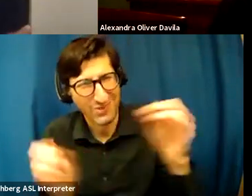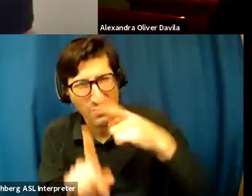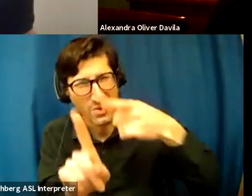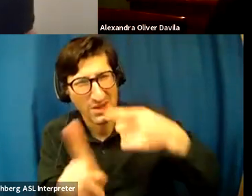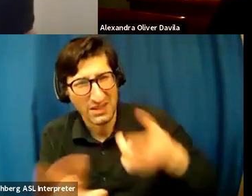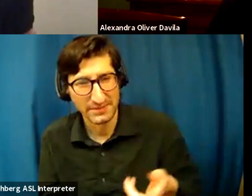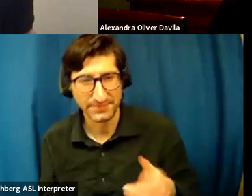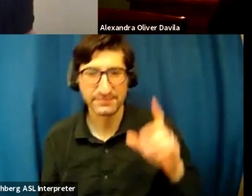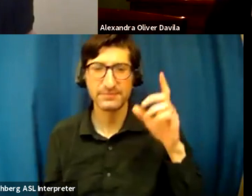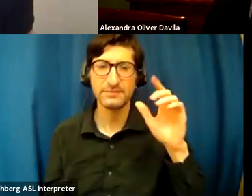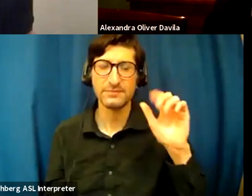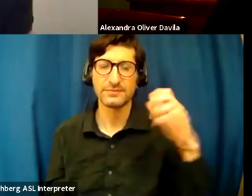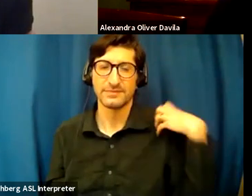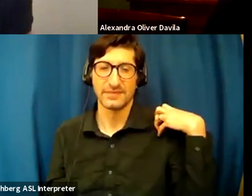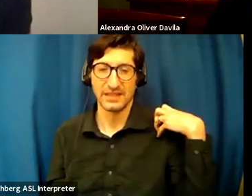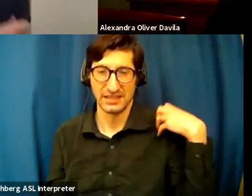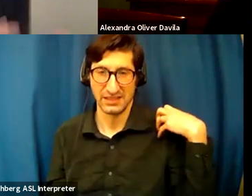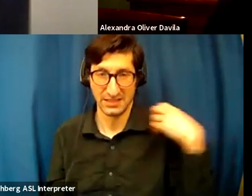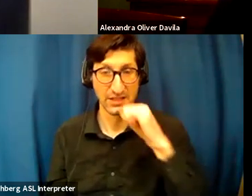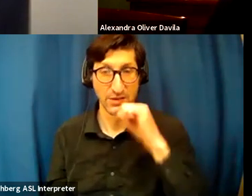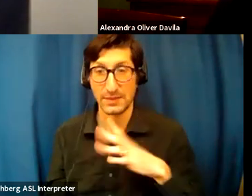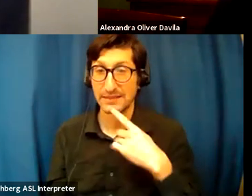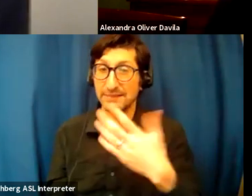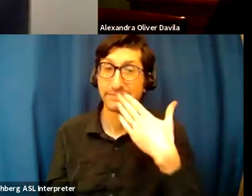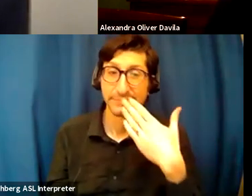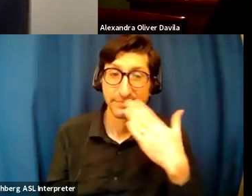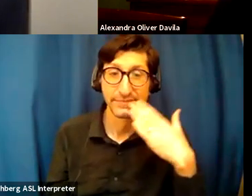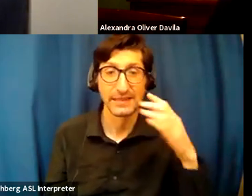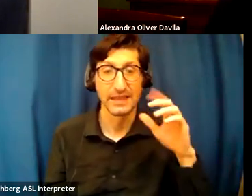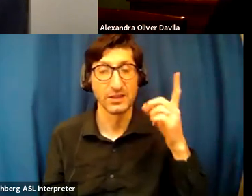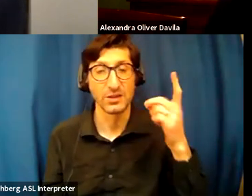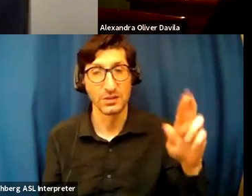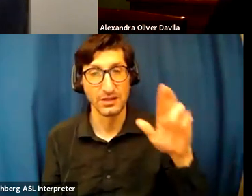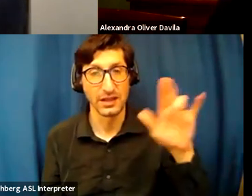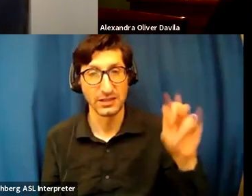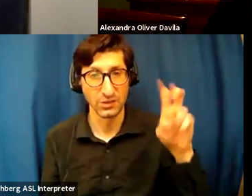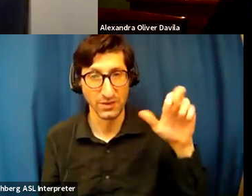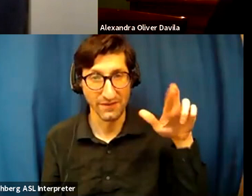you, Dr. Rivera and Ms. Robinson, for your comments.